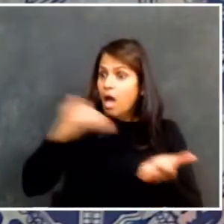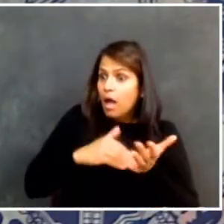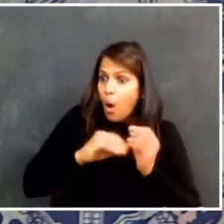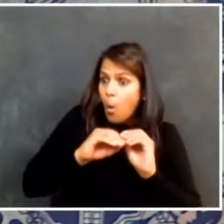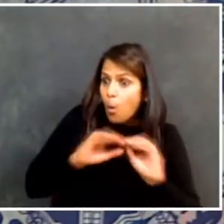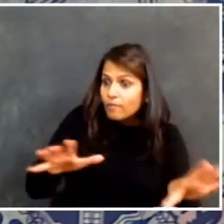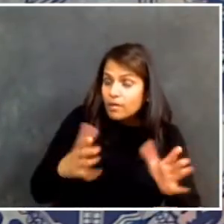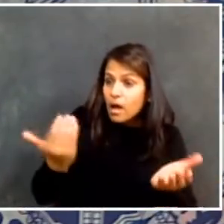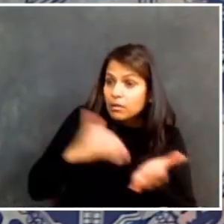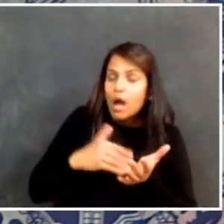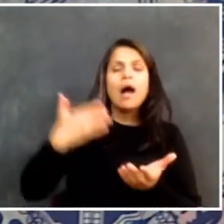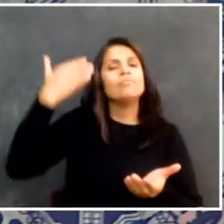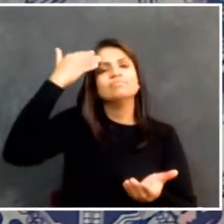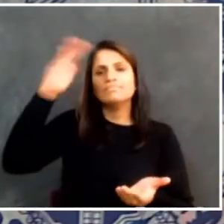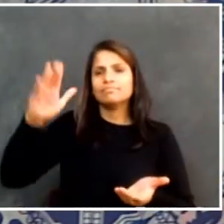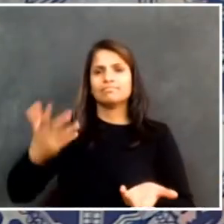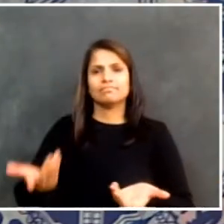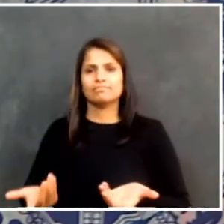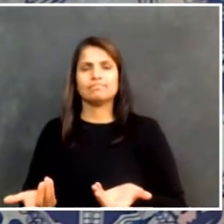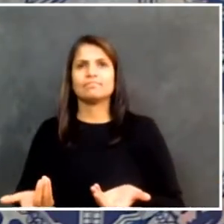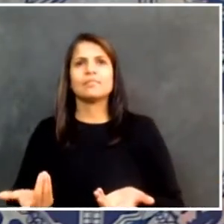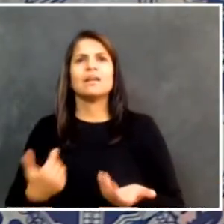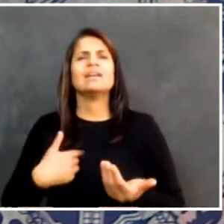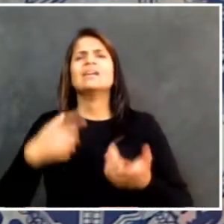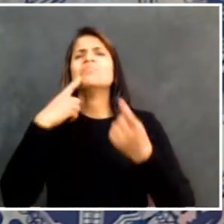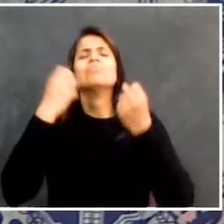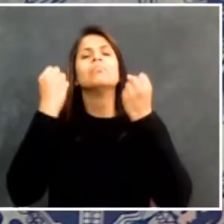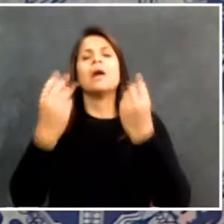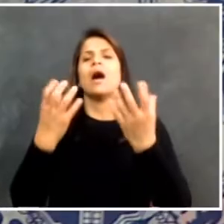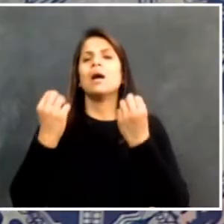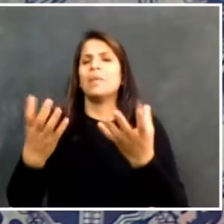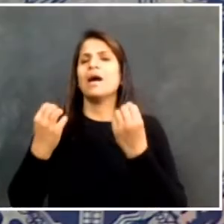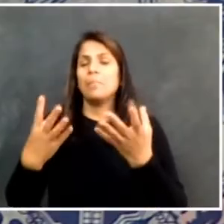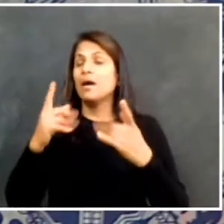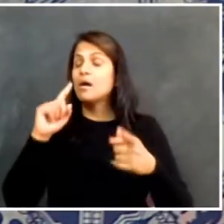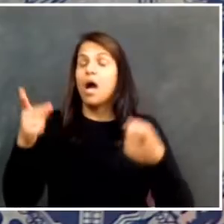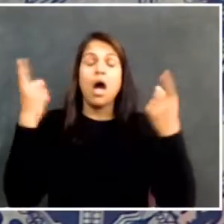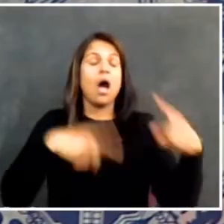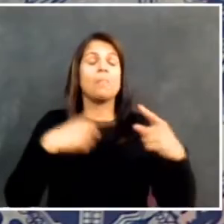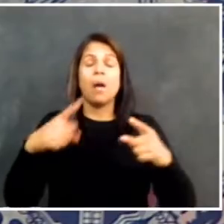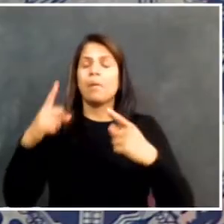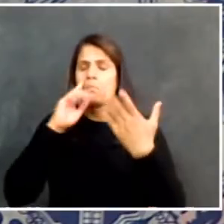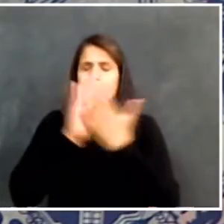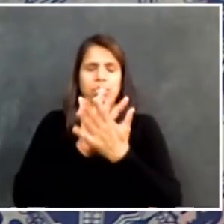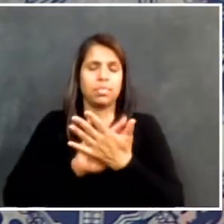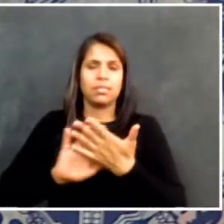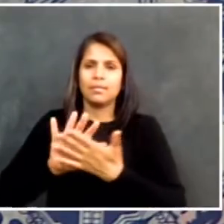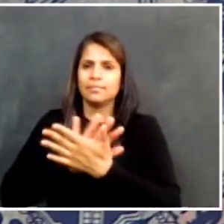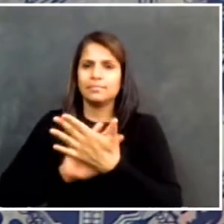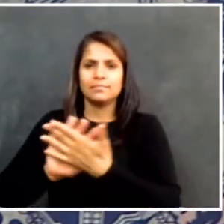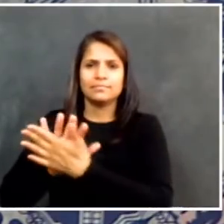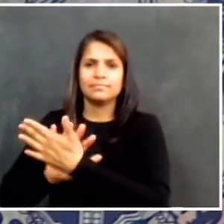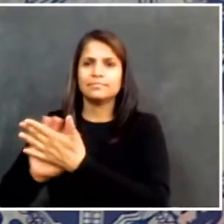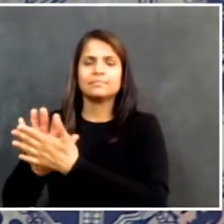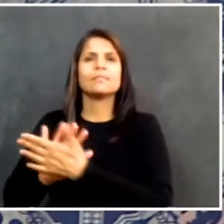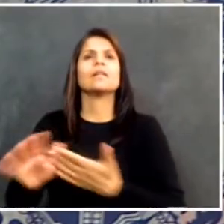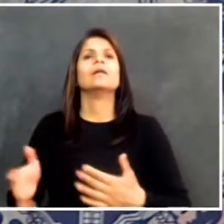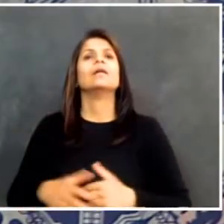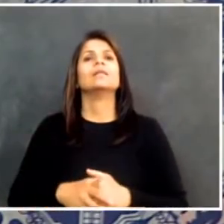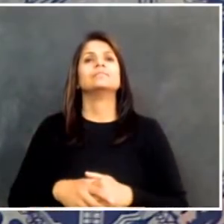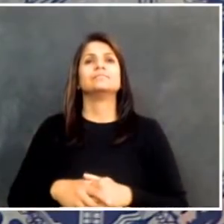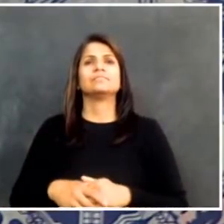first of all, any healthcare worker, we need them. So anyone who's turning away healthcare workers, I've not heard that at all. I've been on daily calls